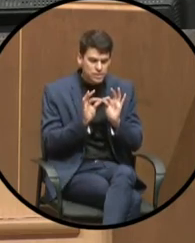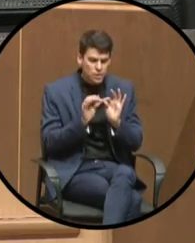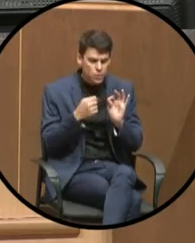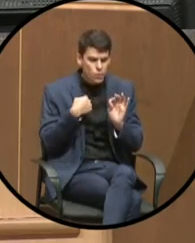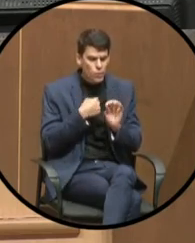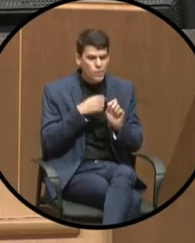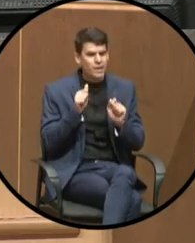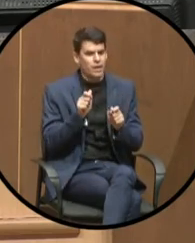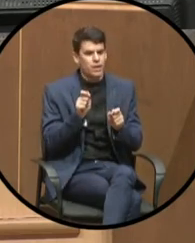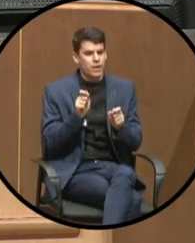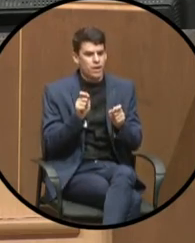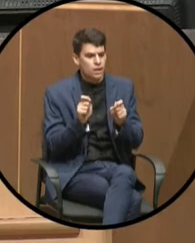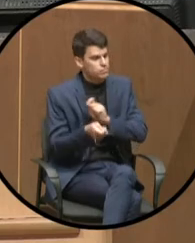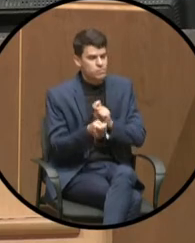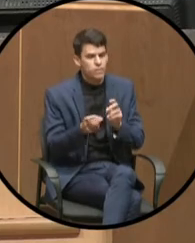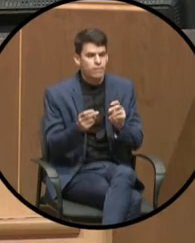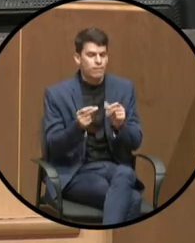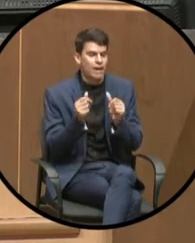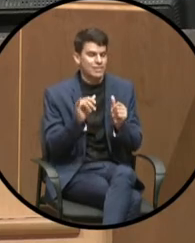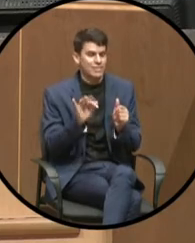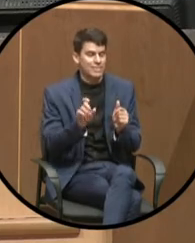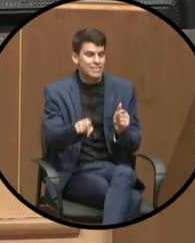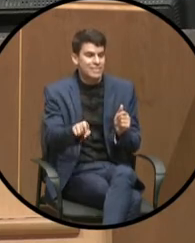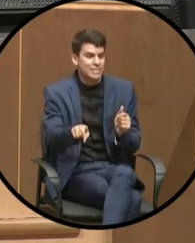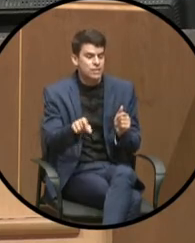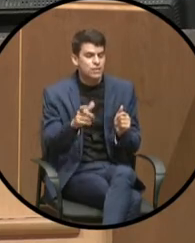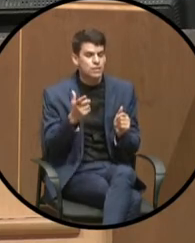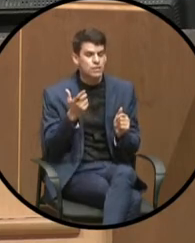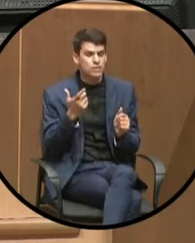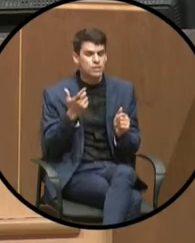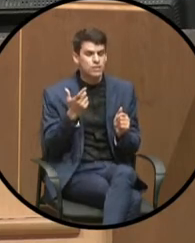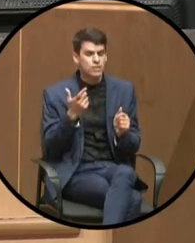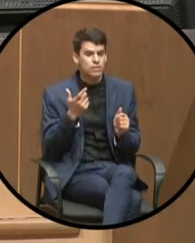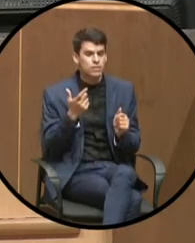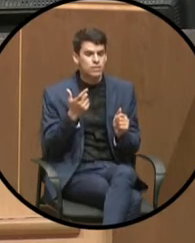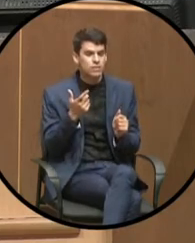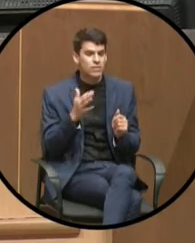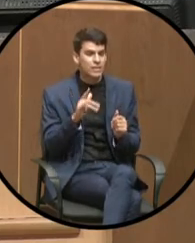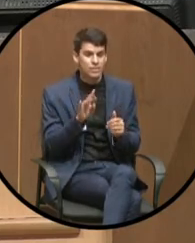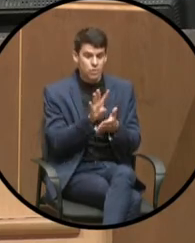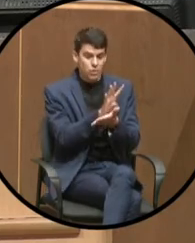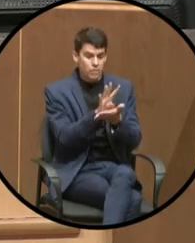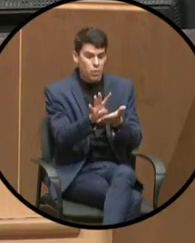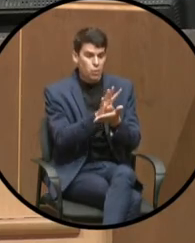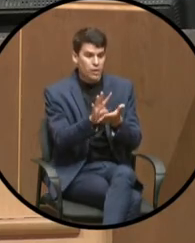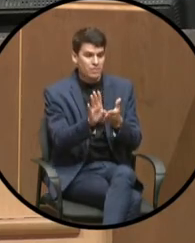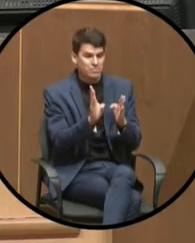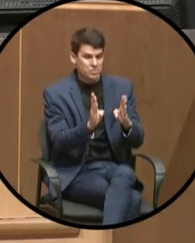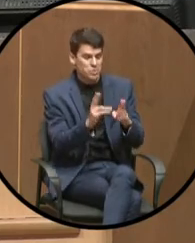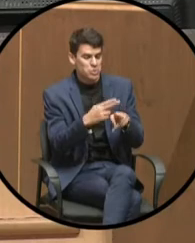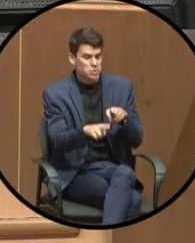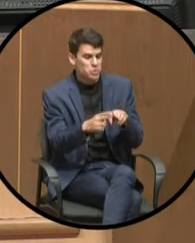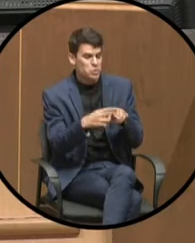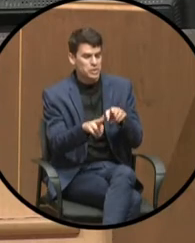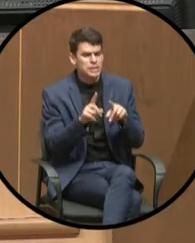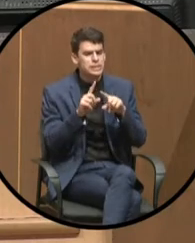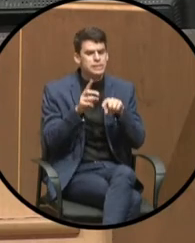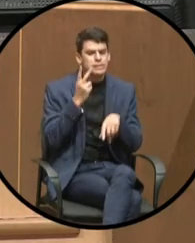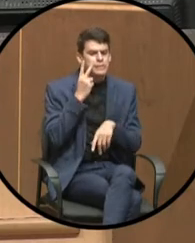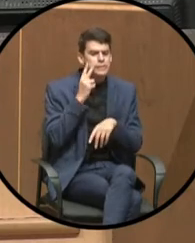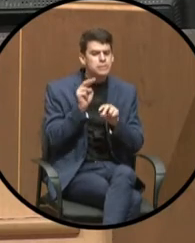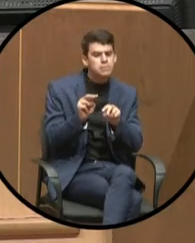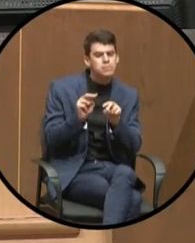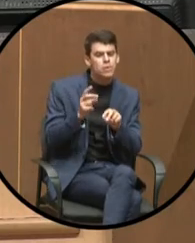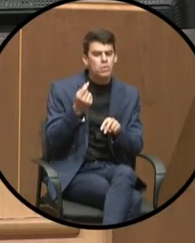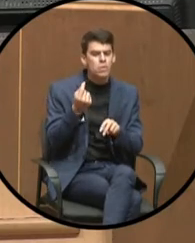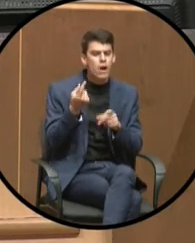change, even if that means we're changing between now and the start of the school year, mm-hmm. depending on what we see with the Delta variant.